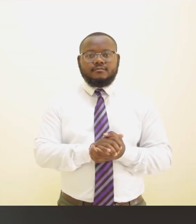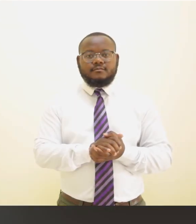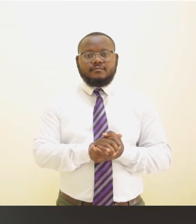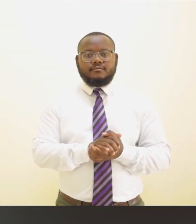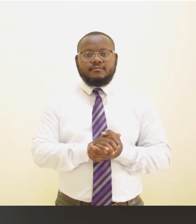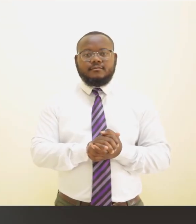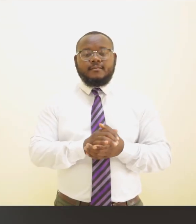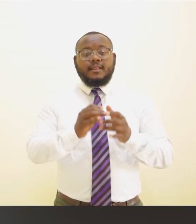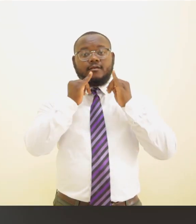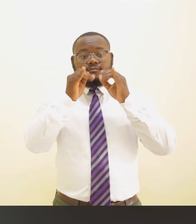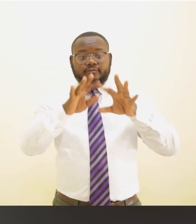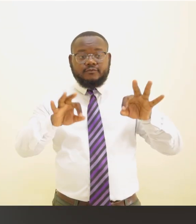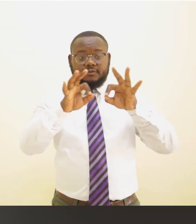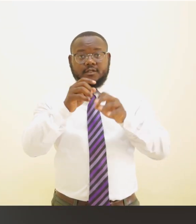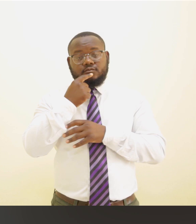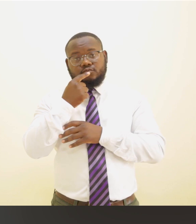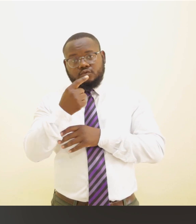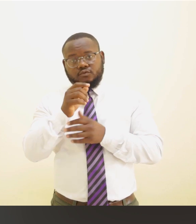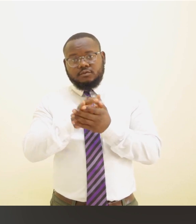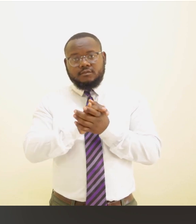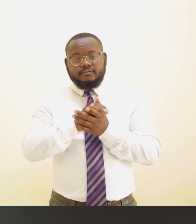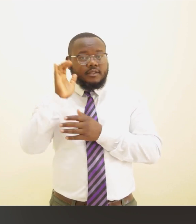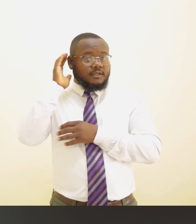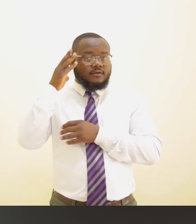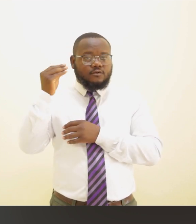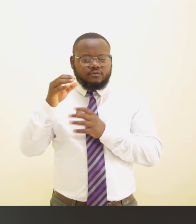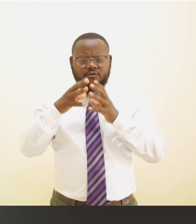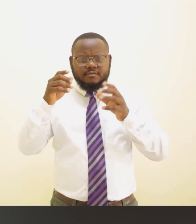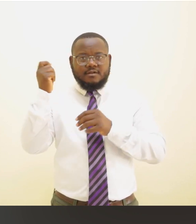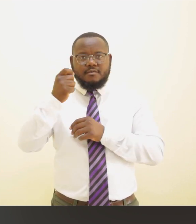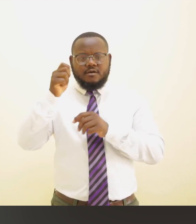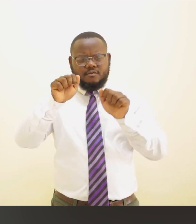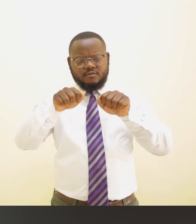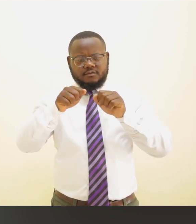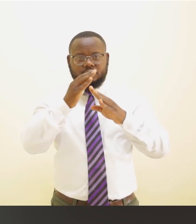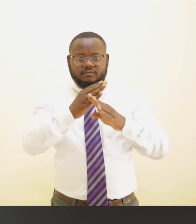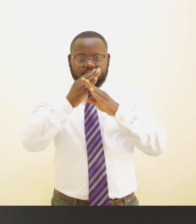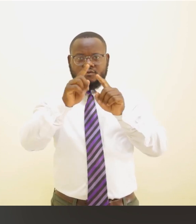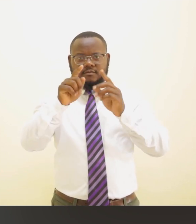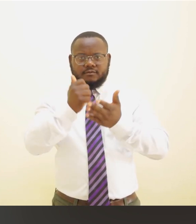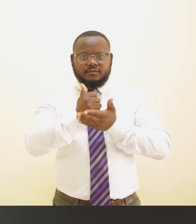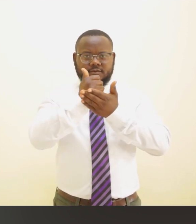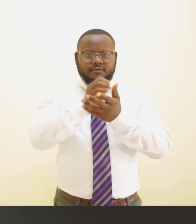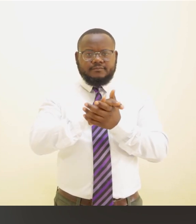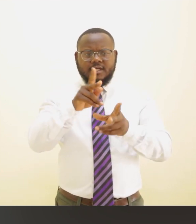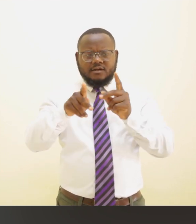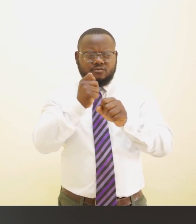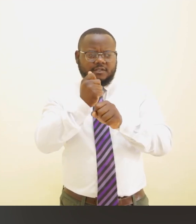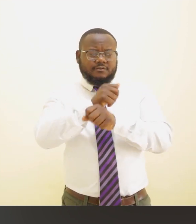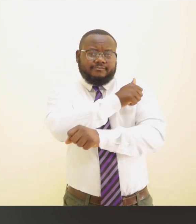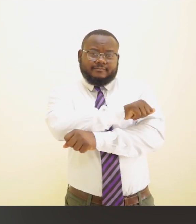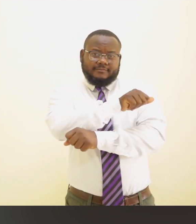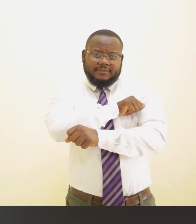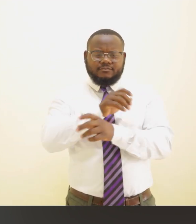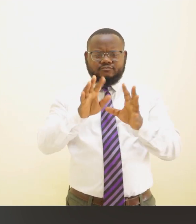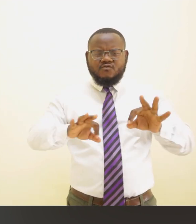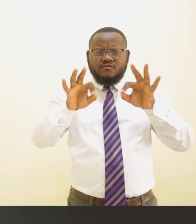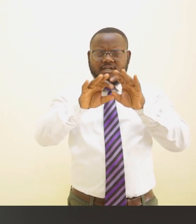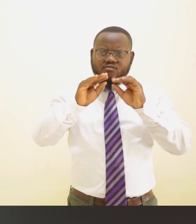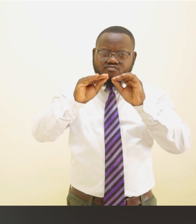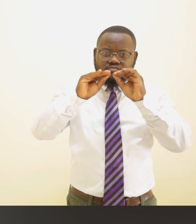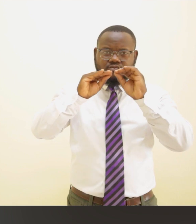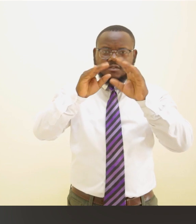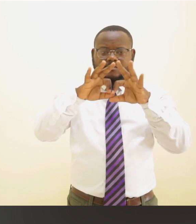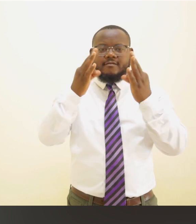The key message is that much of the hearing loss in Malawi can be prevented or treated. Primary healthcare workers play a vital role in educating